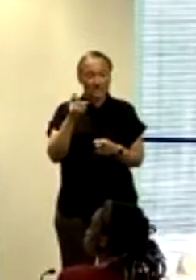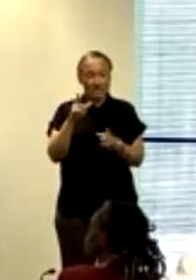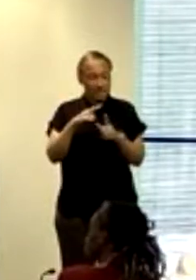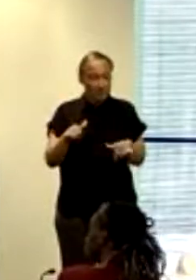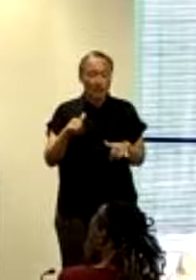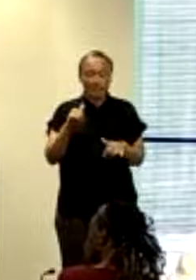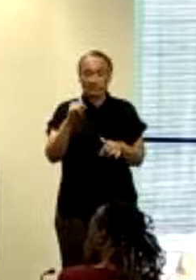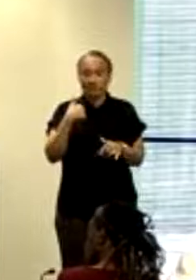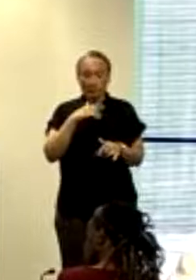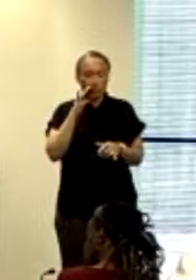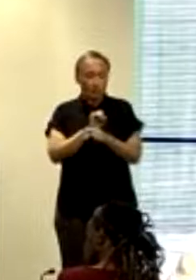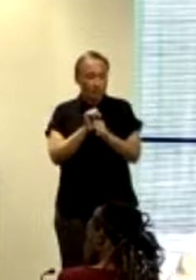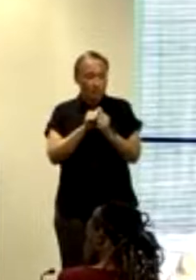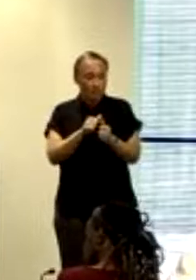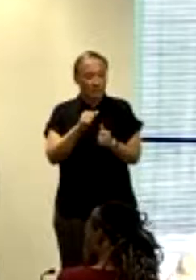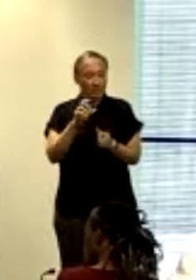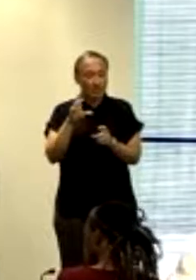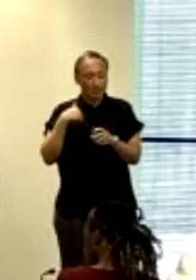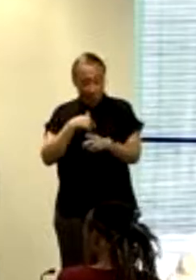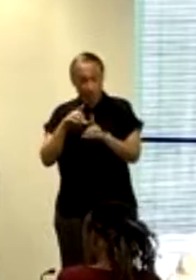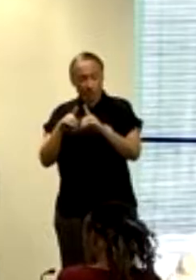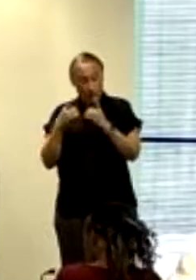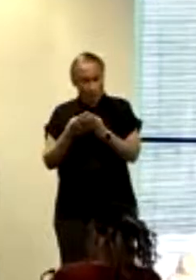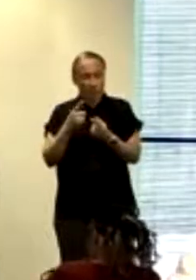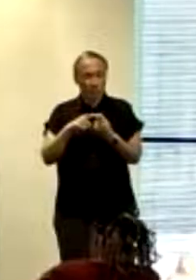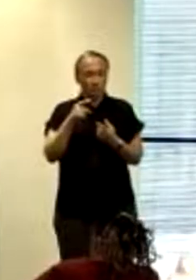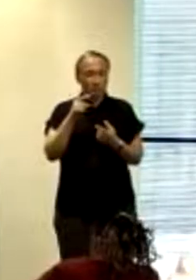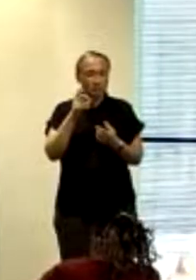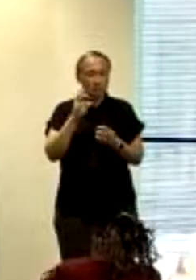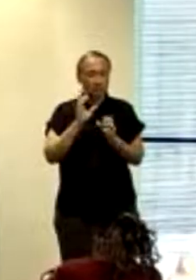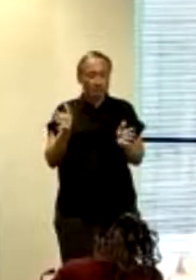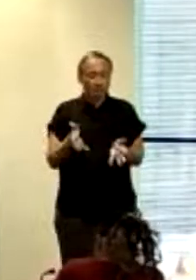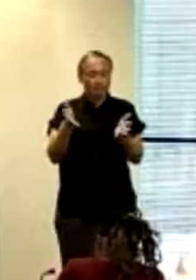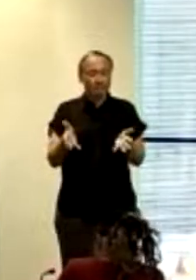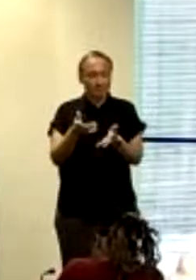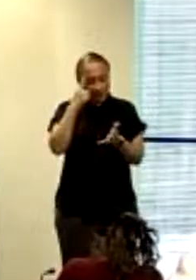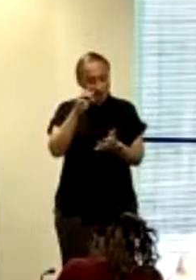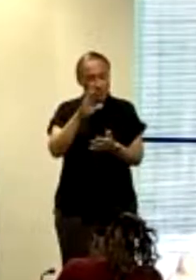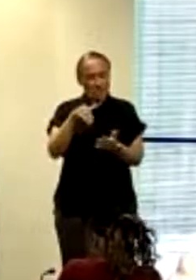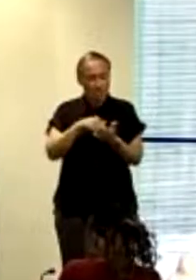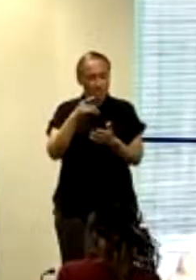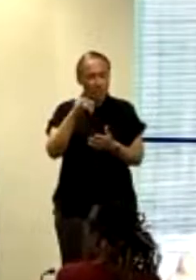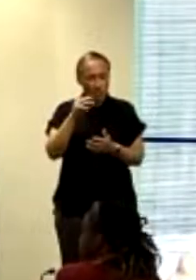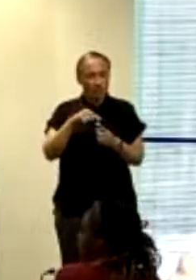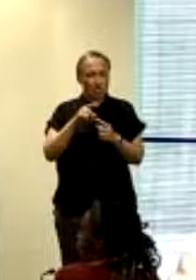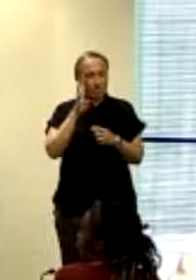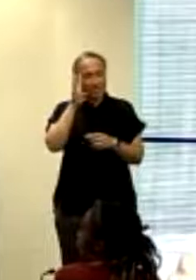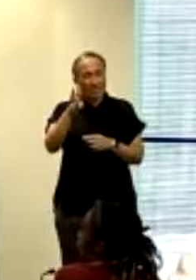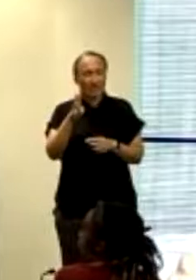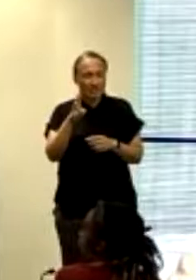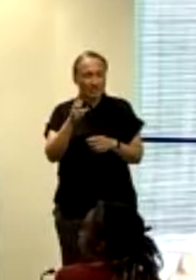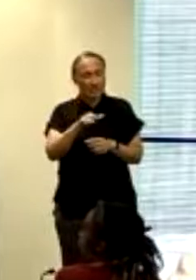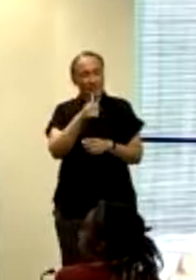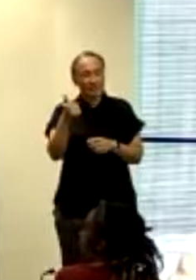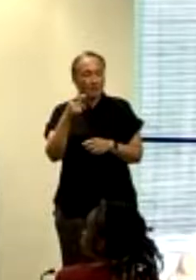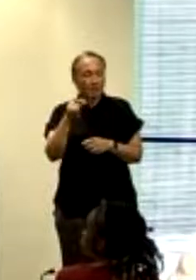same time, we will work with our departments to push for CenterPoint to create an